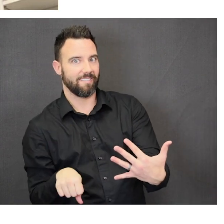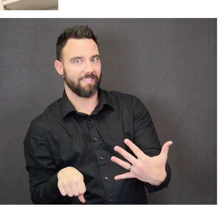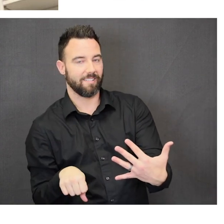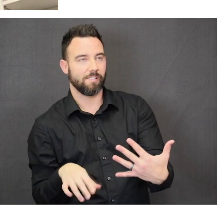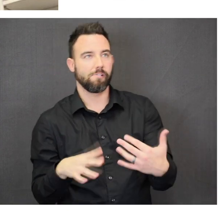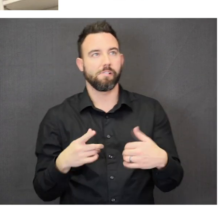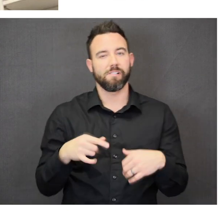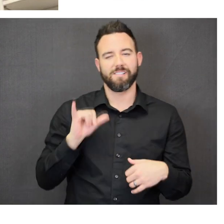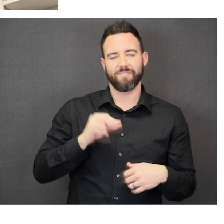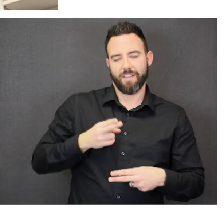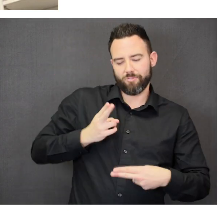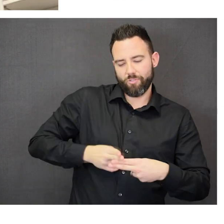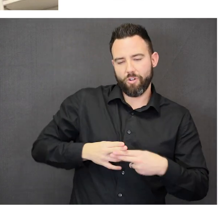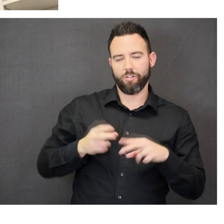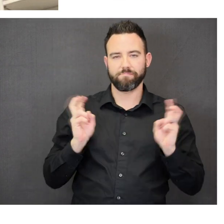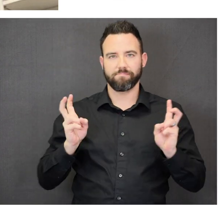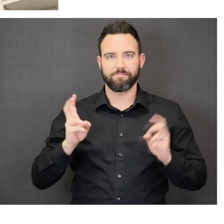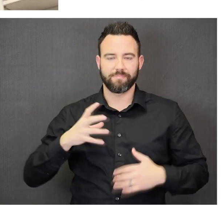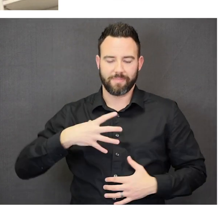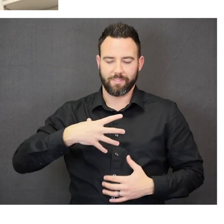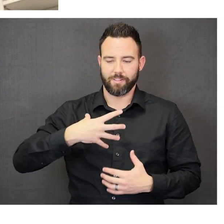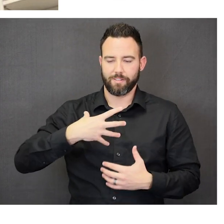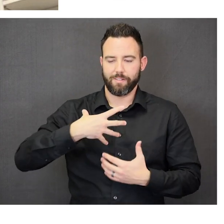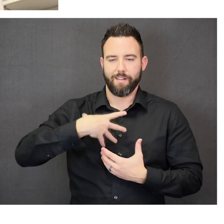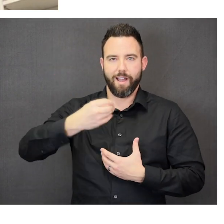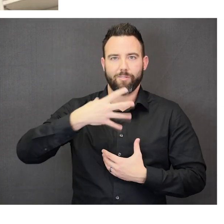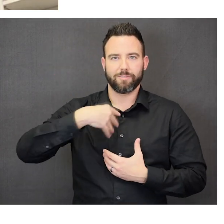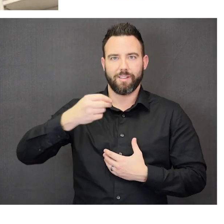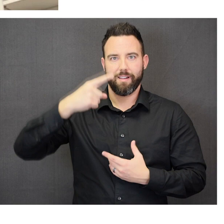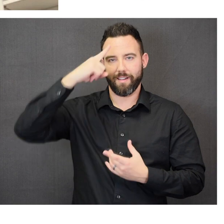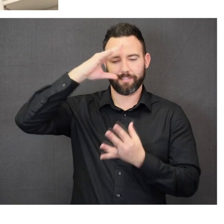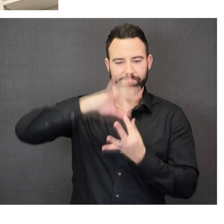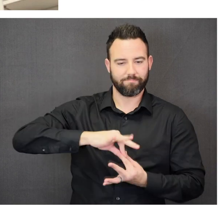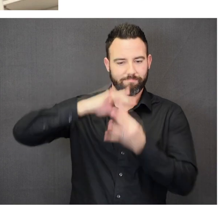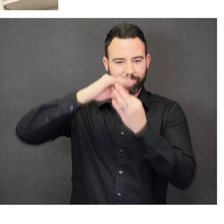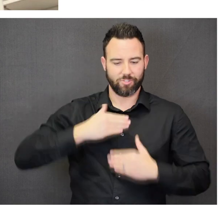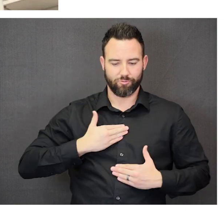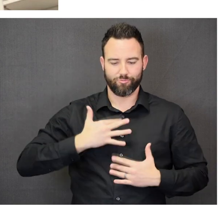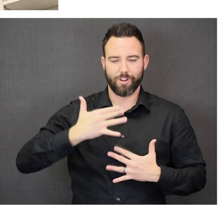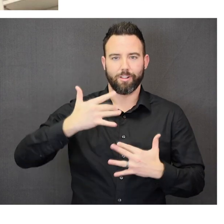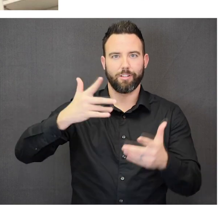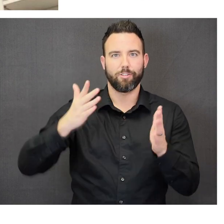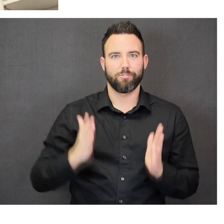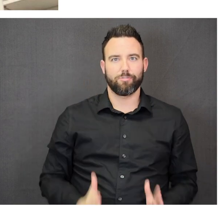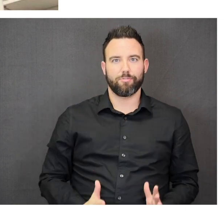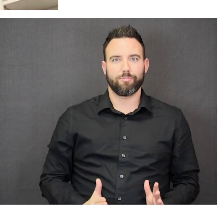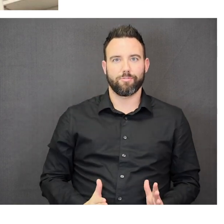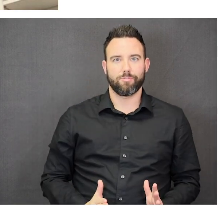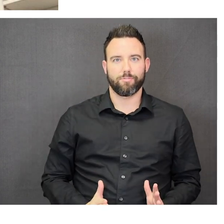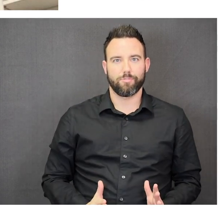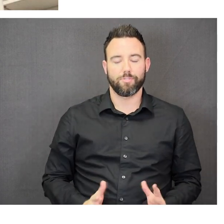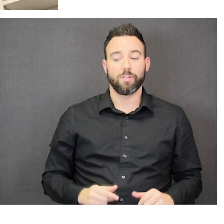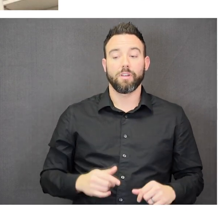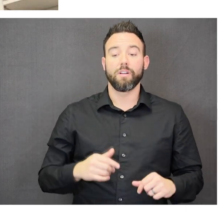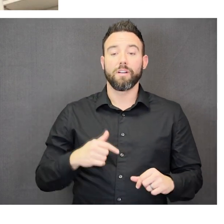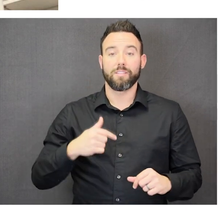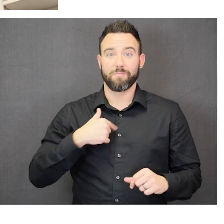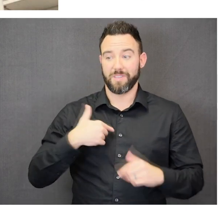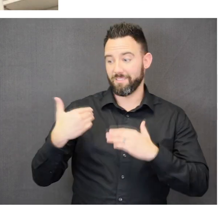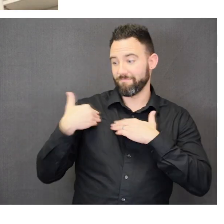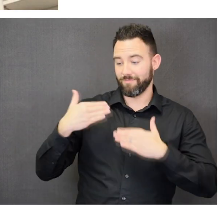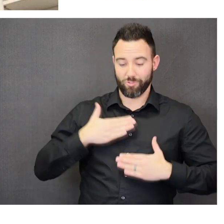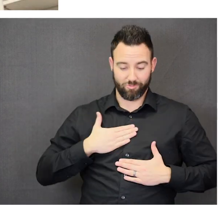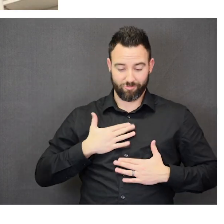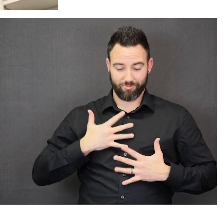And in a sense, you then become what I'm going to call the external regulator, where the other family members actually can begin